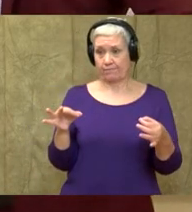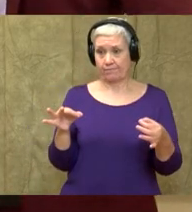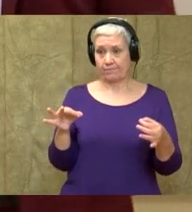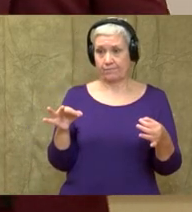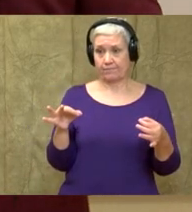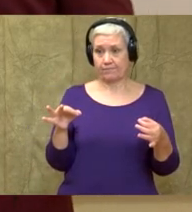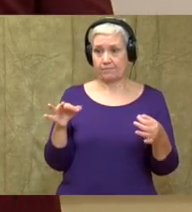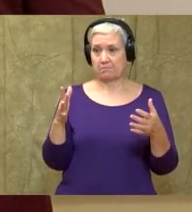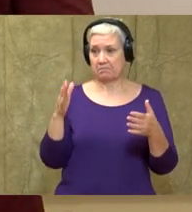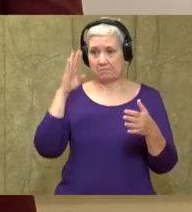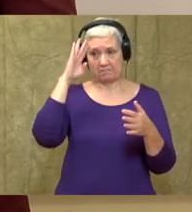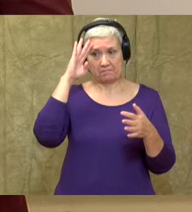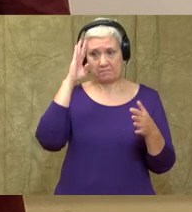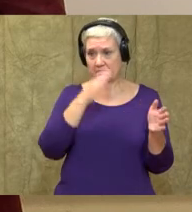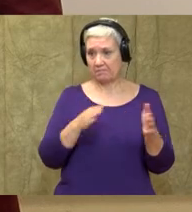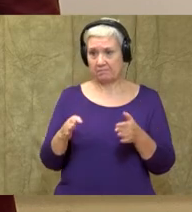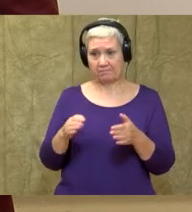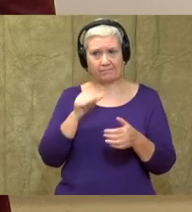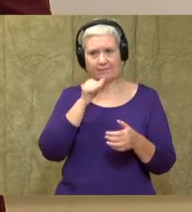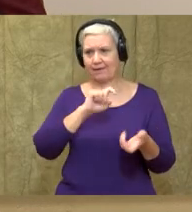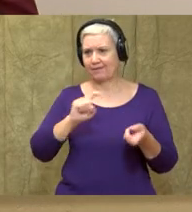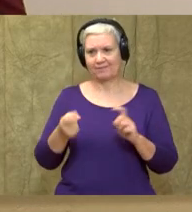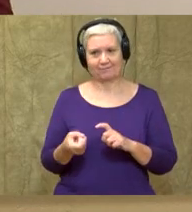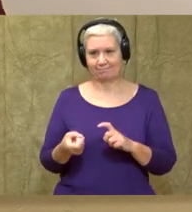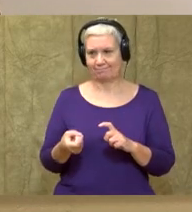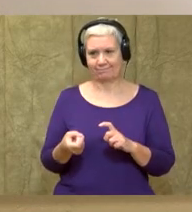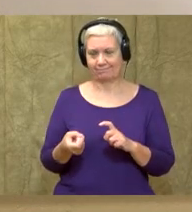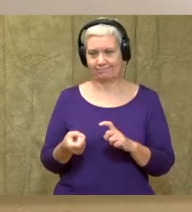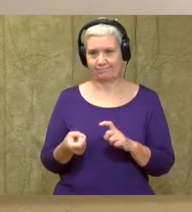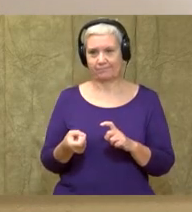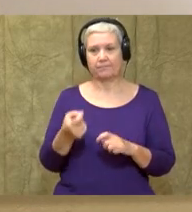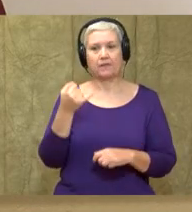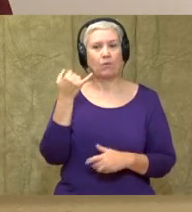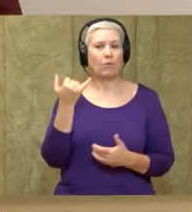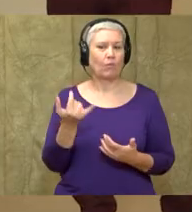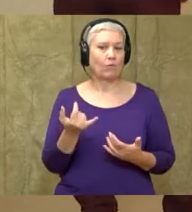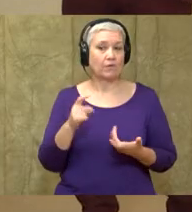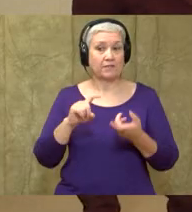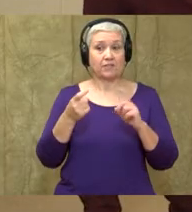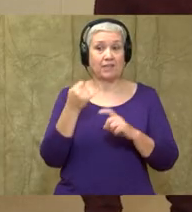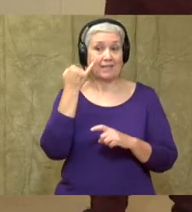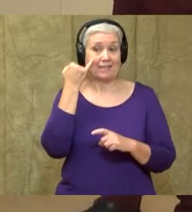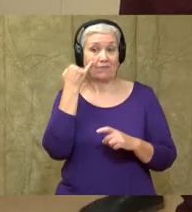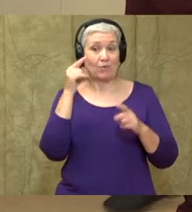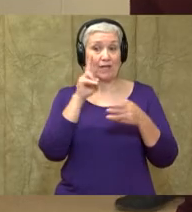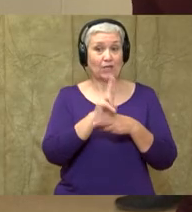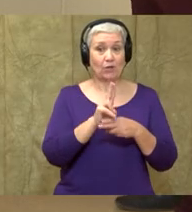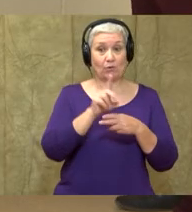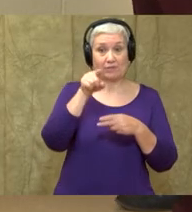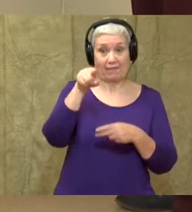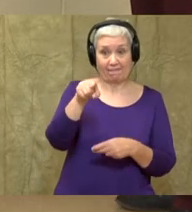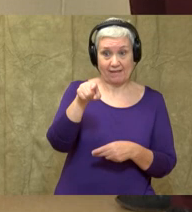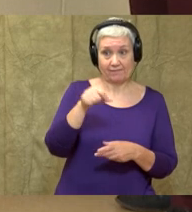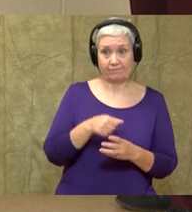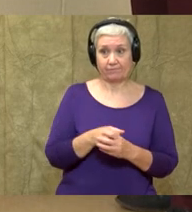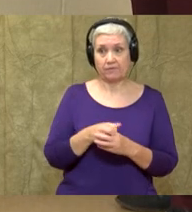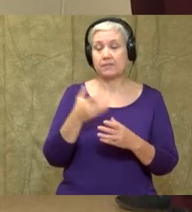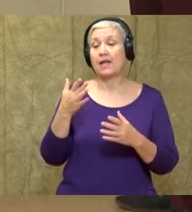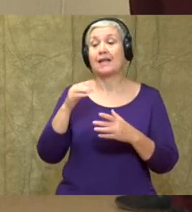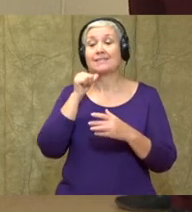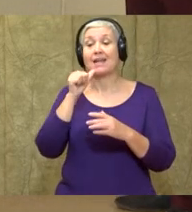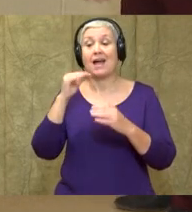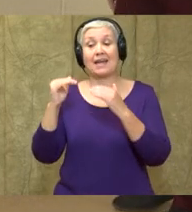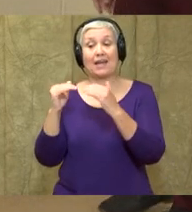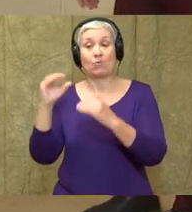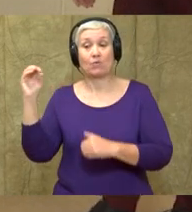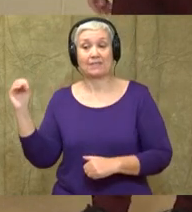strategy didn't change. Does it change if we use this equation? Instead of having it set equal to 0,